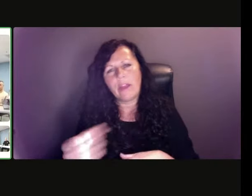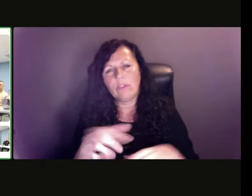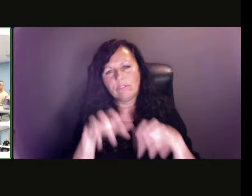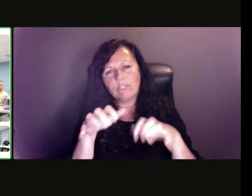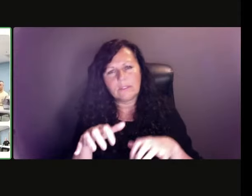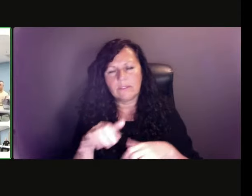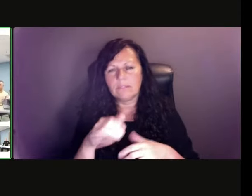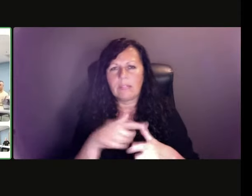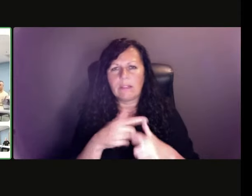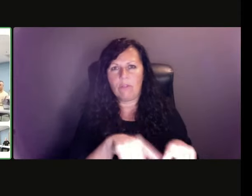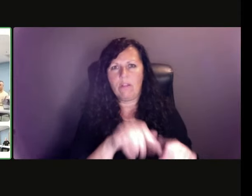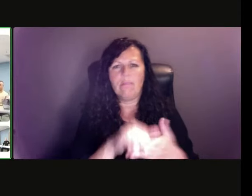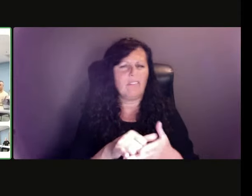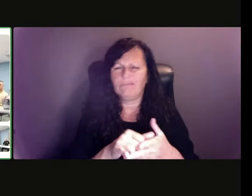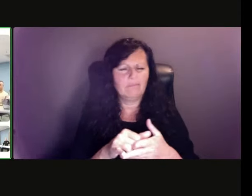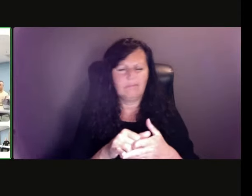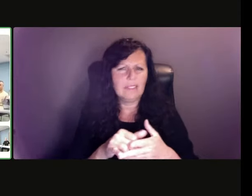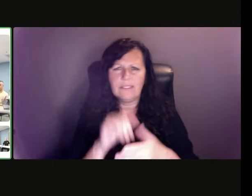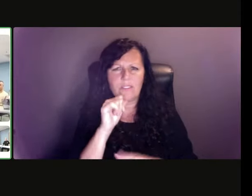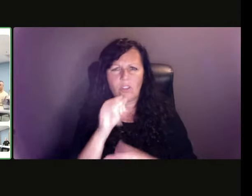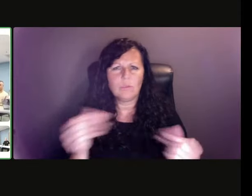a structural solution.